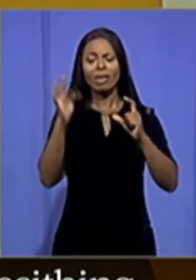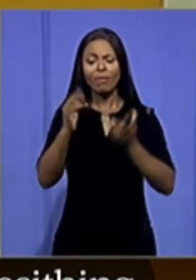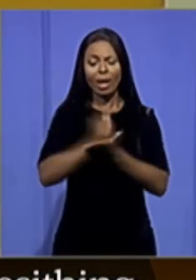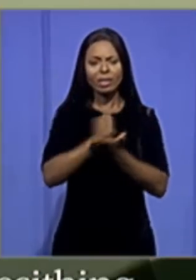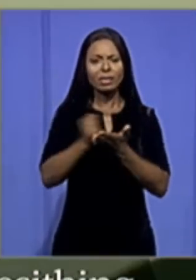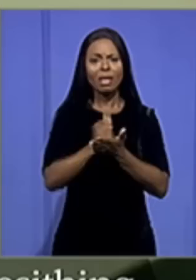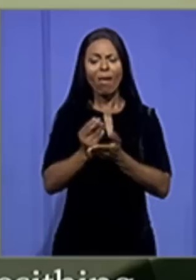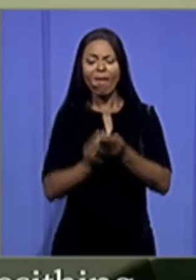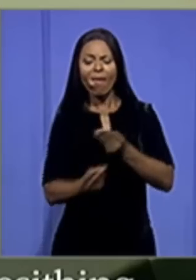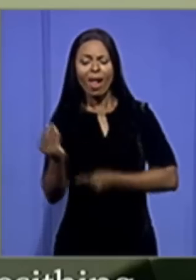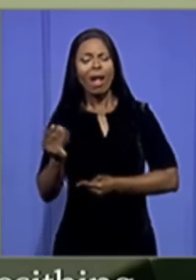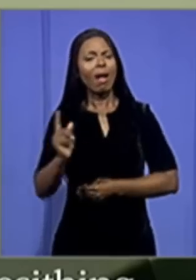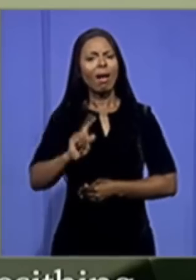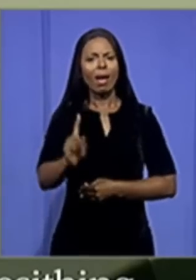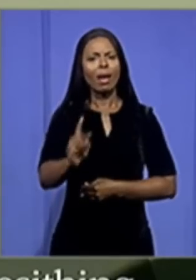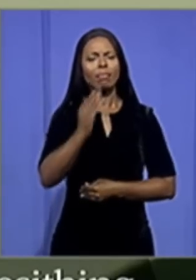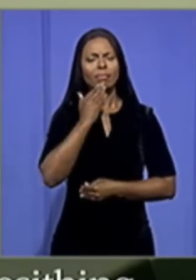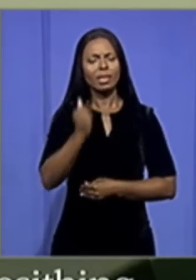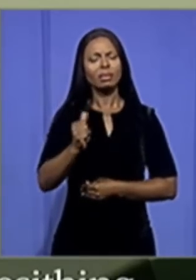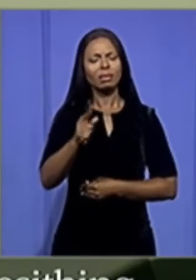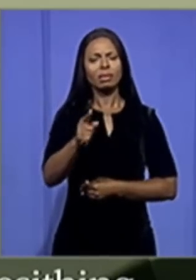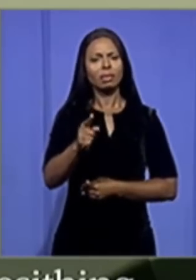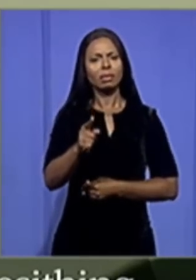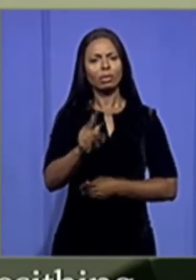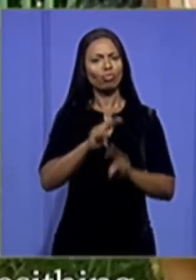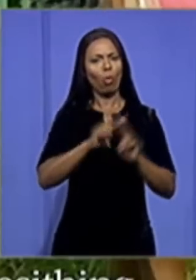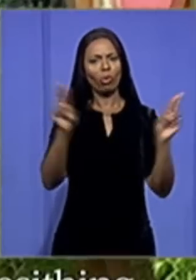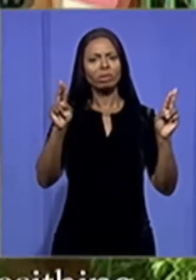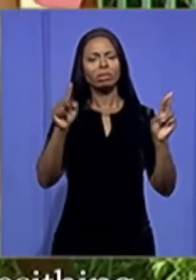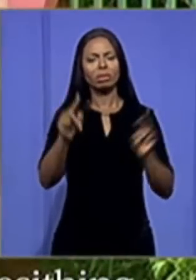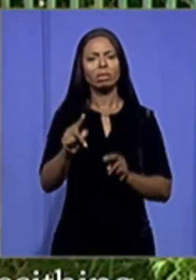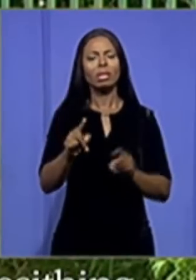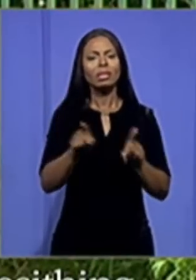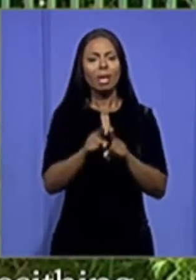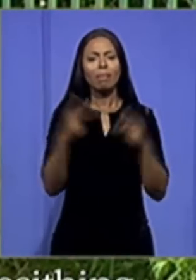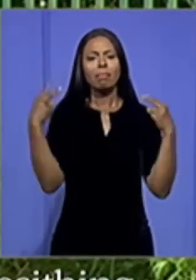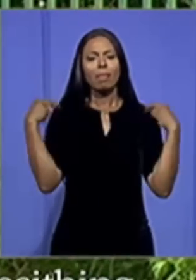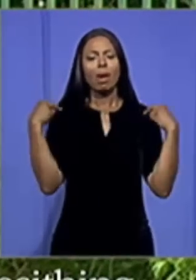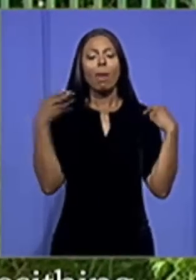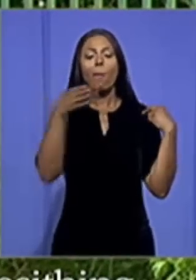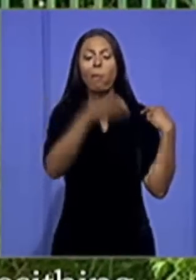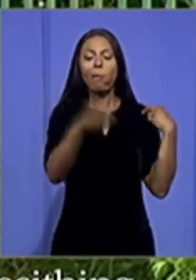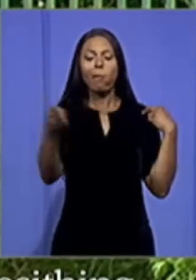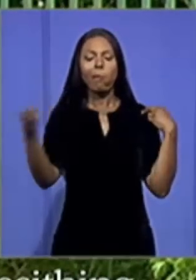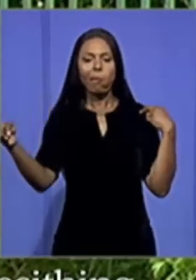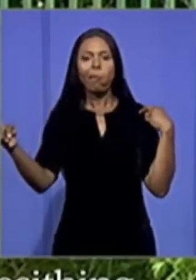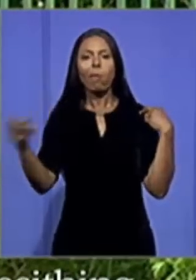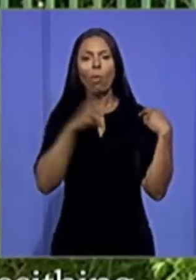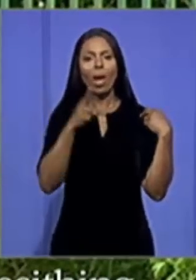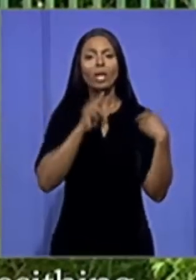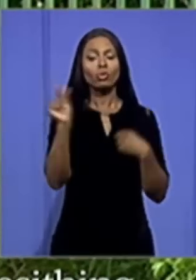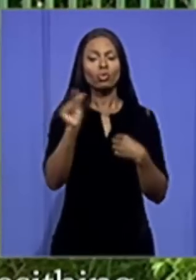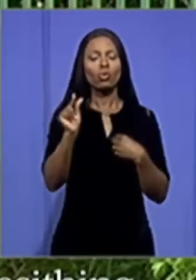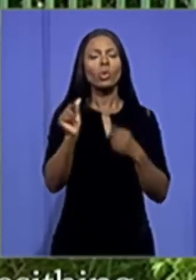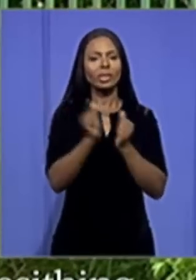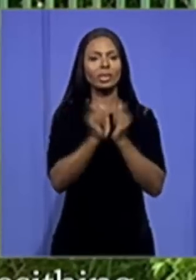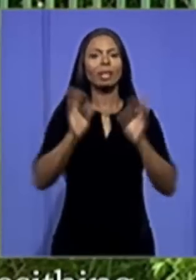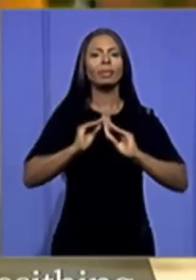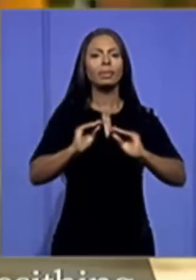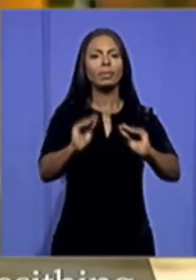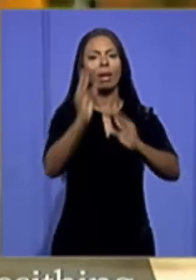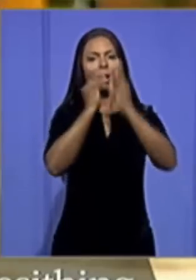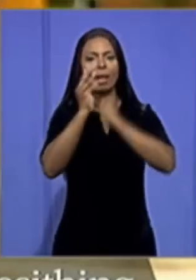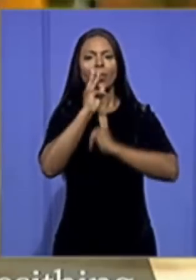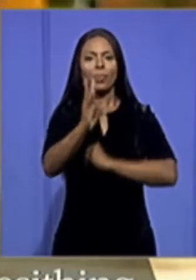ingwadiša. Batlhapetši ba polokego le bona ba dula ba ntšhitše maahlo dinameng ge go letetšwe gore dithuto di thome. We have beefed up